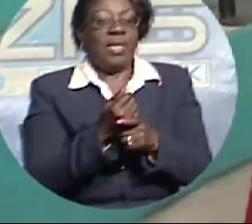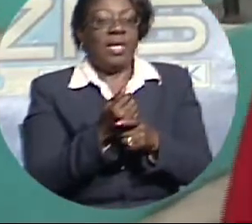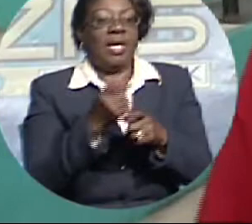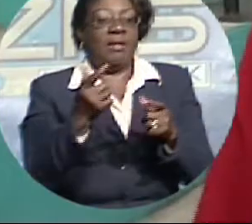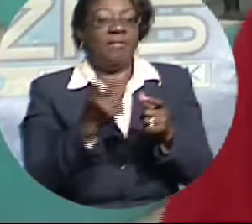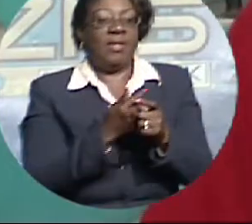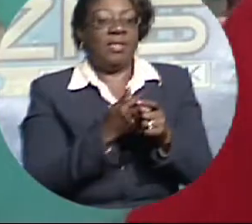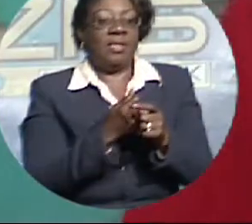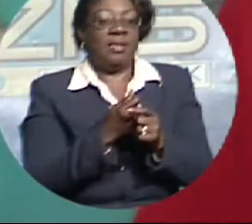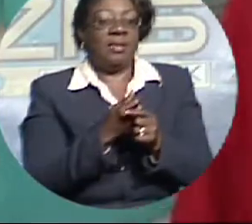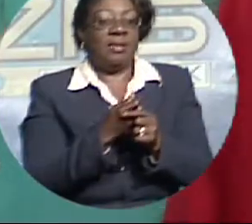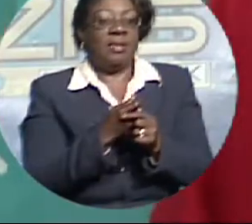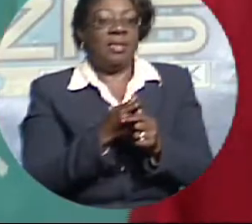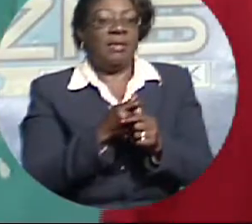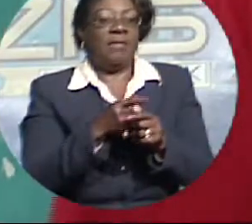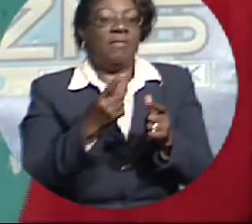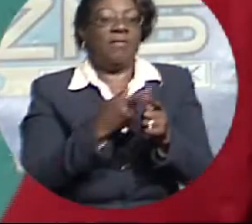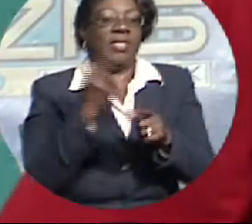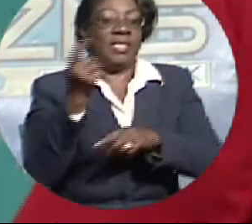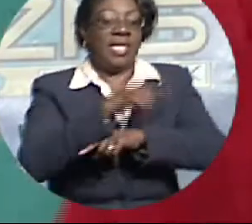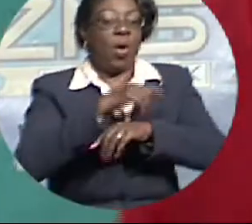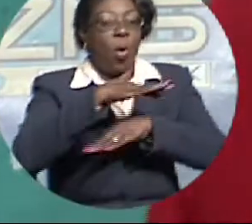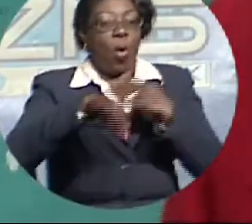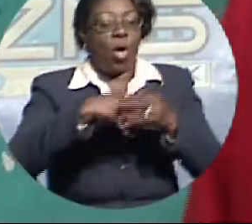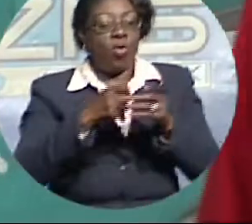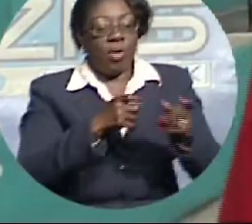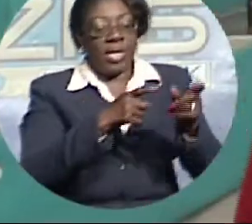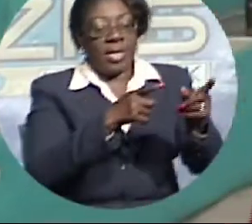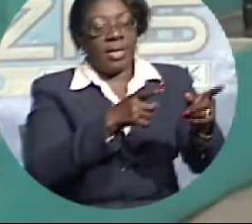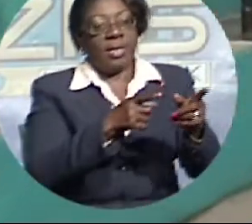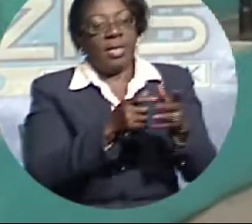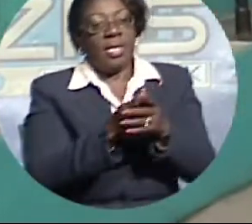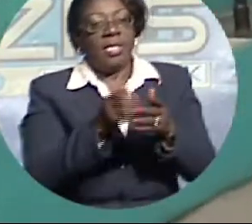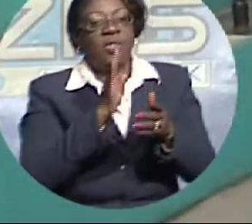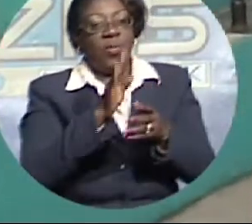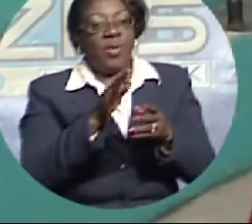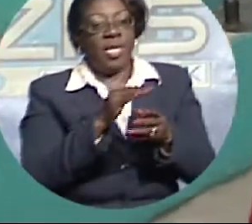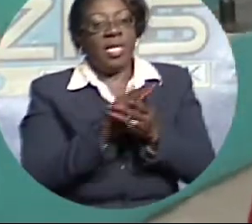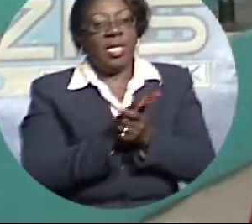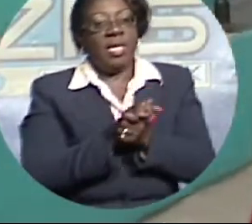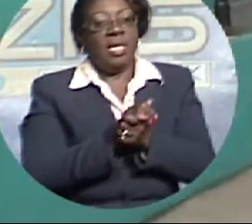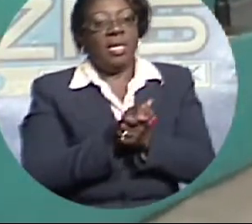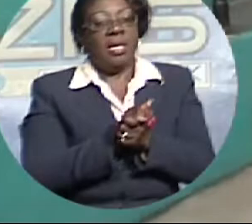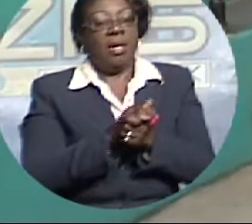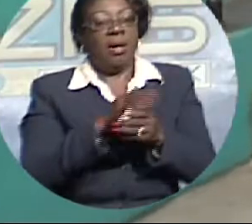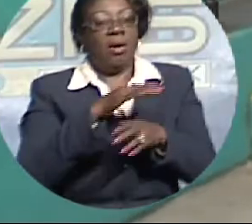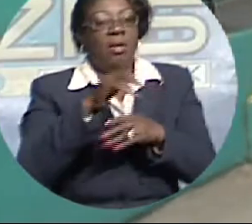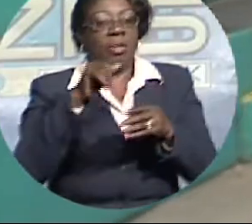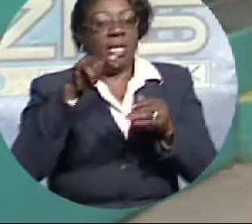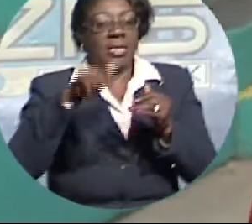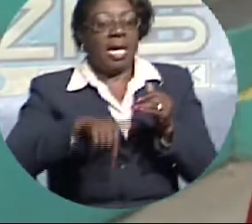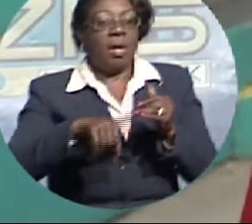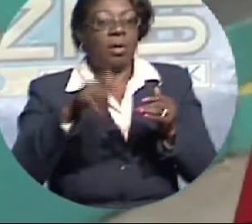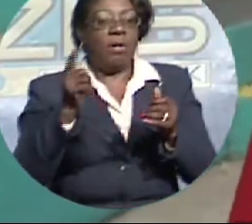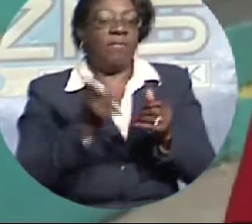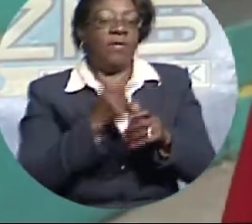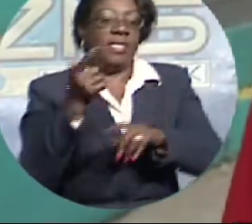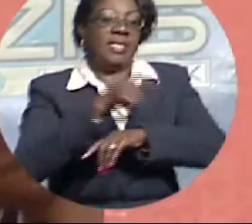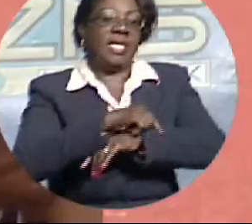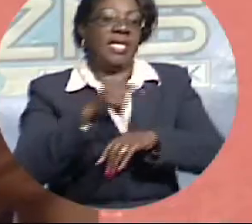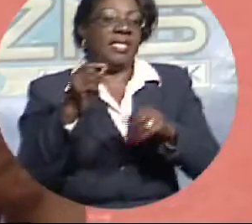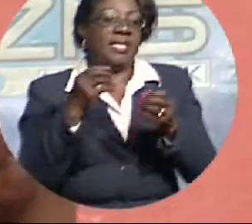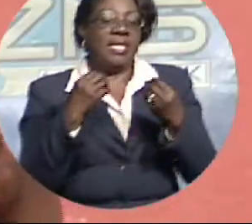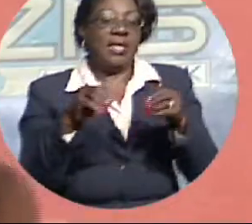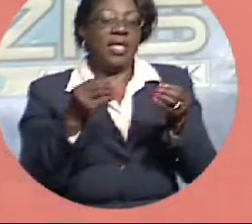including the 100-meter hurdles, the 100 meters and stuff, and the 4x1. So to be a little down on the first day is nothing new to C.R.